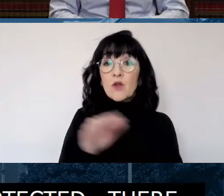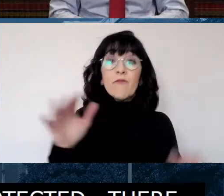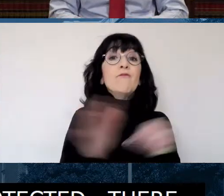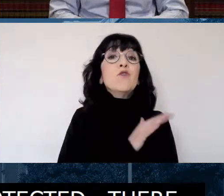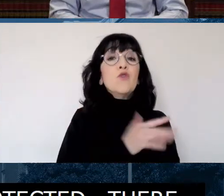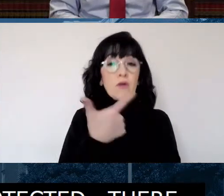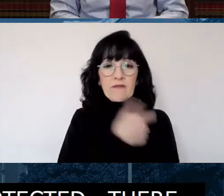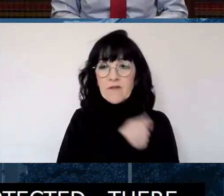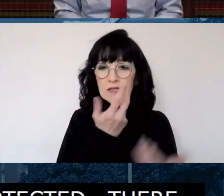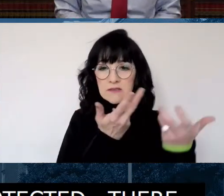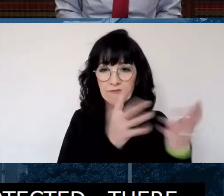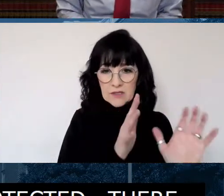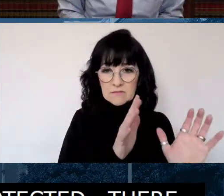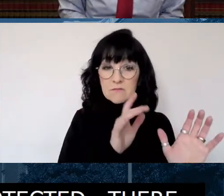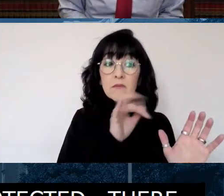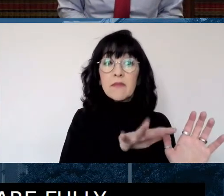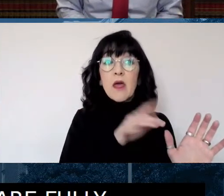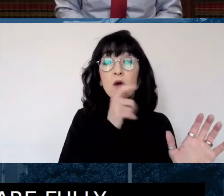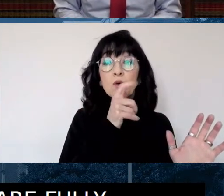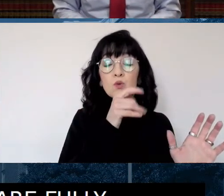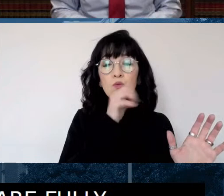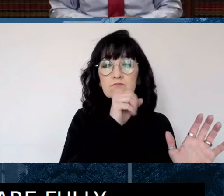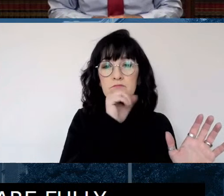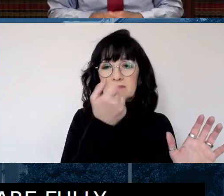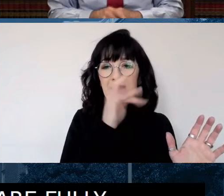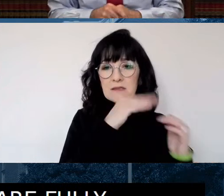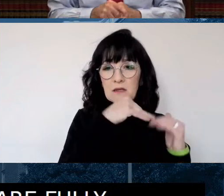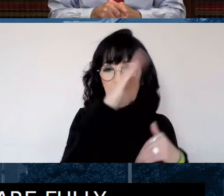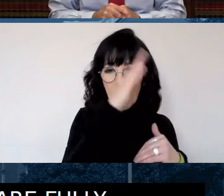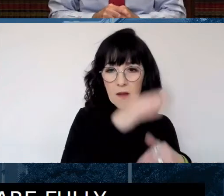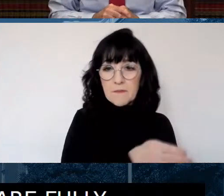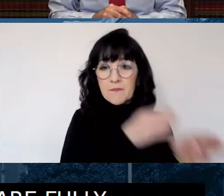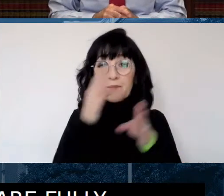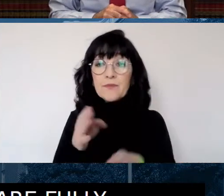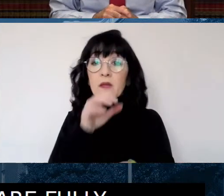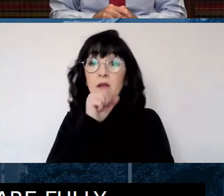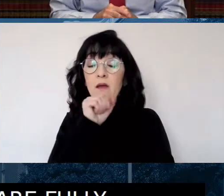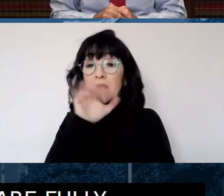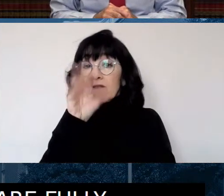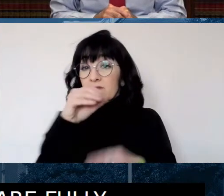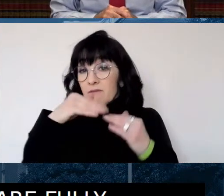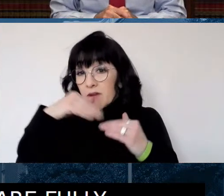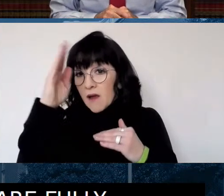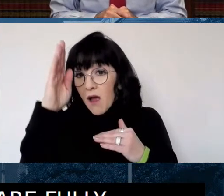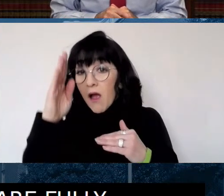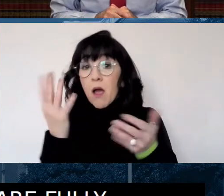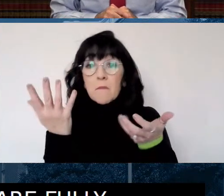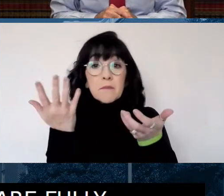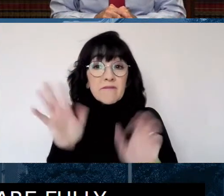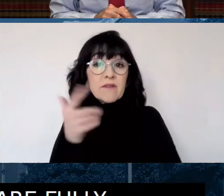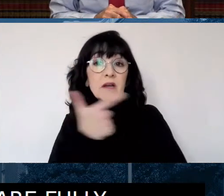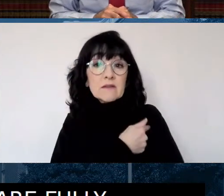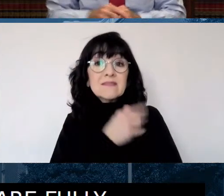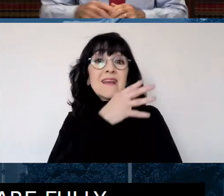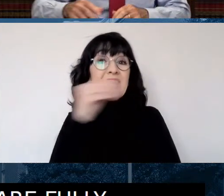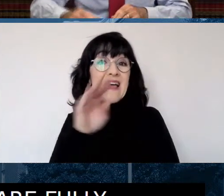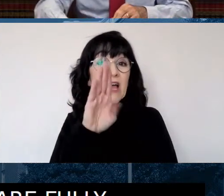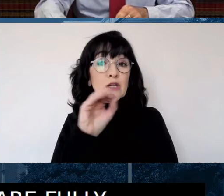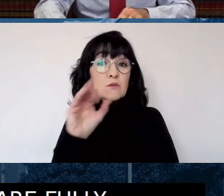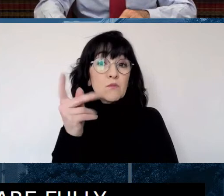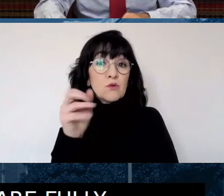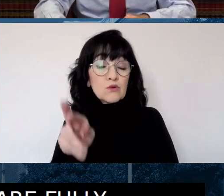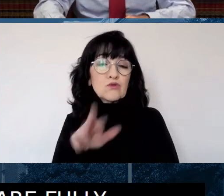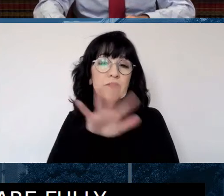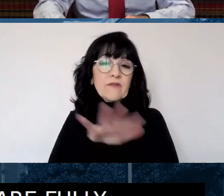vaccinated, 18 and older, 56% 50 and older received a booster, and 64%